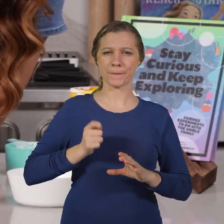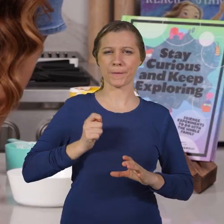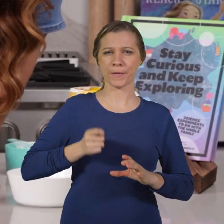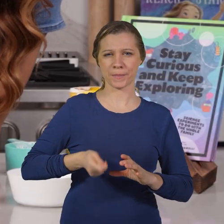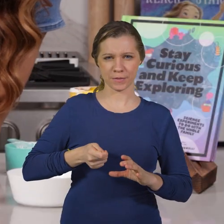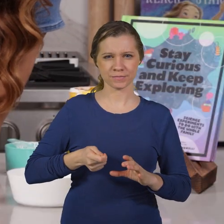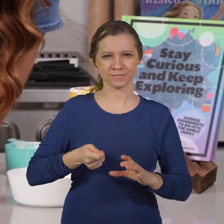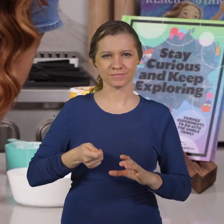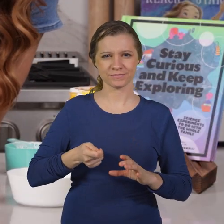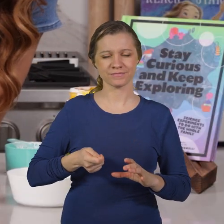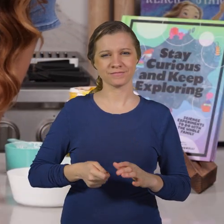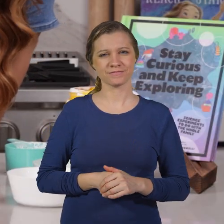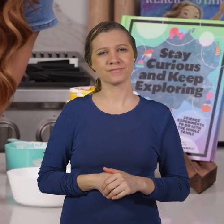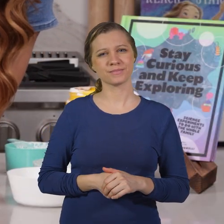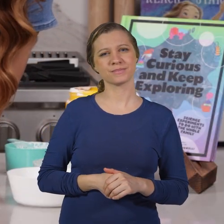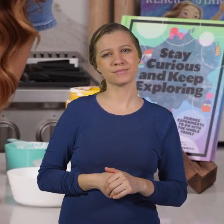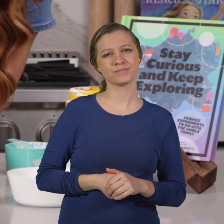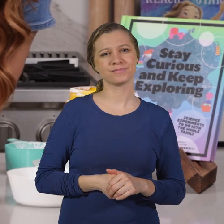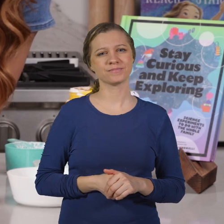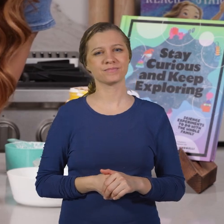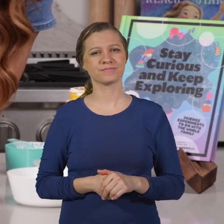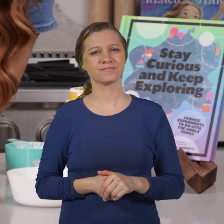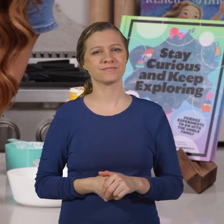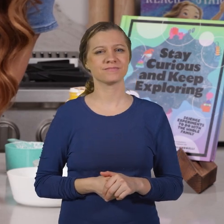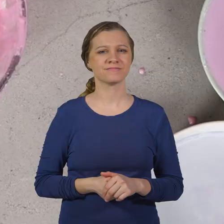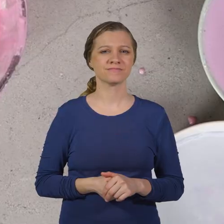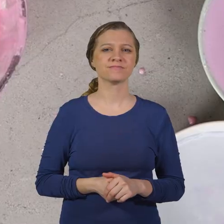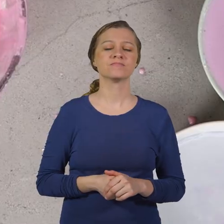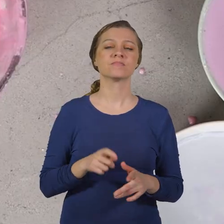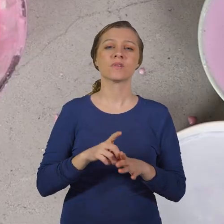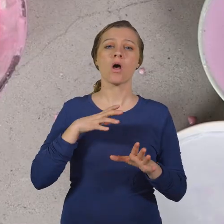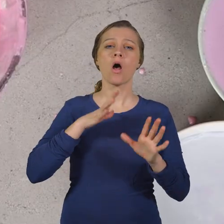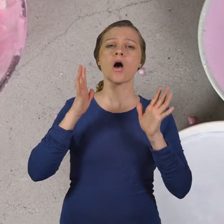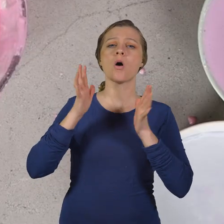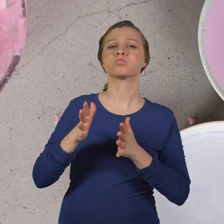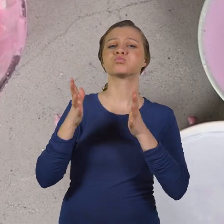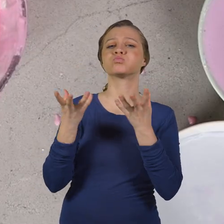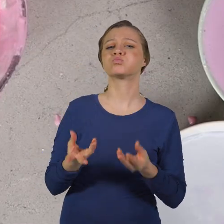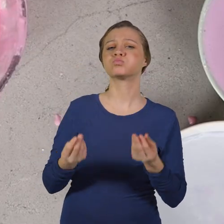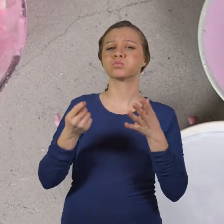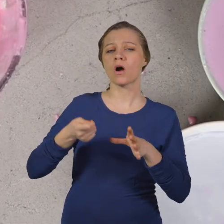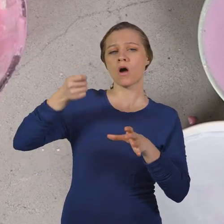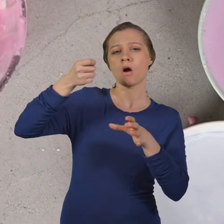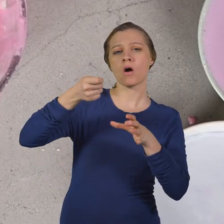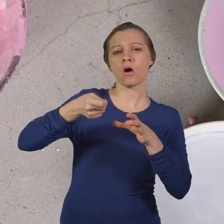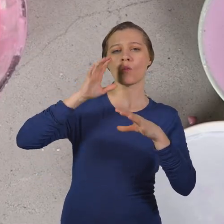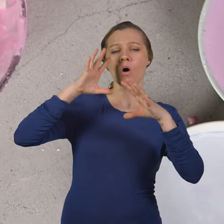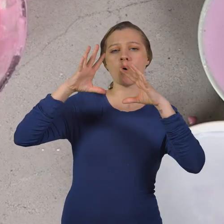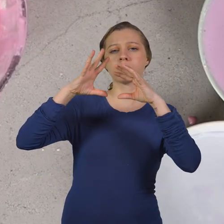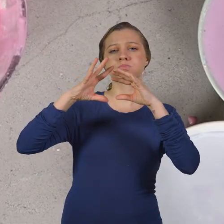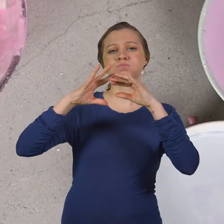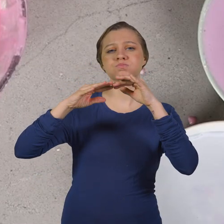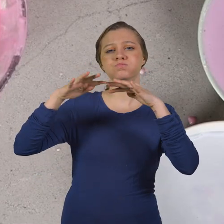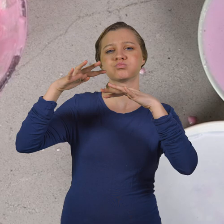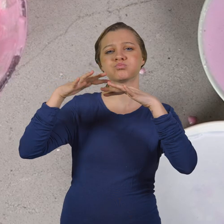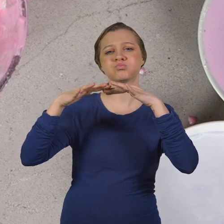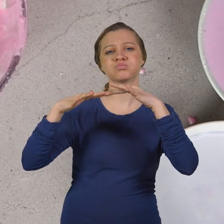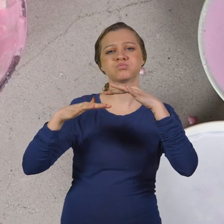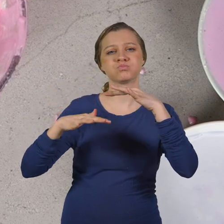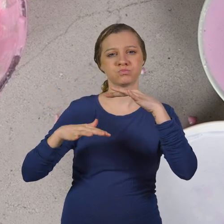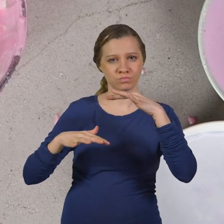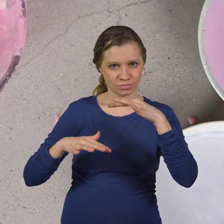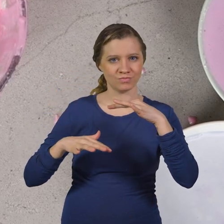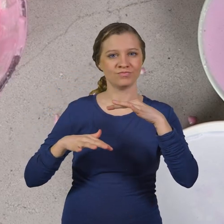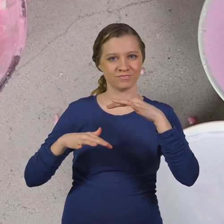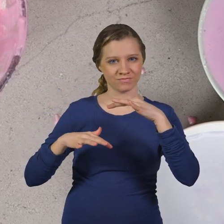that. It acts like a solid, but as soon as I slowly dip my spoon into the Oobleck, it just